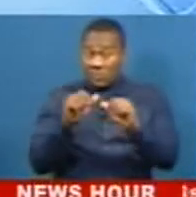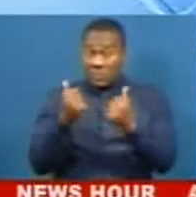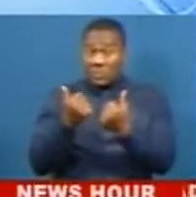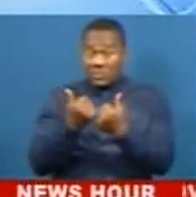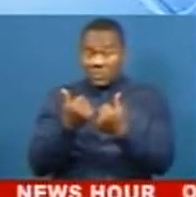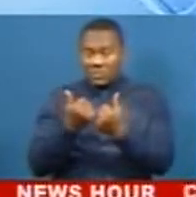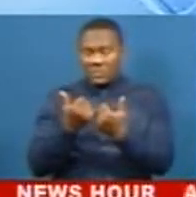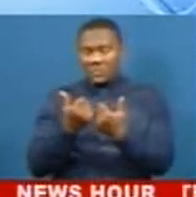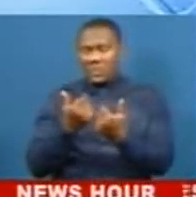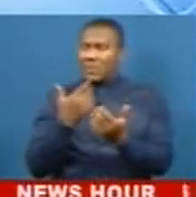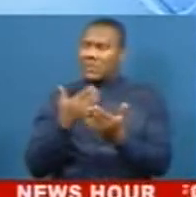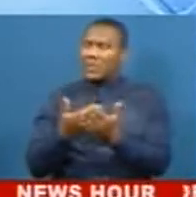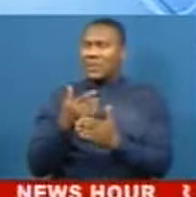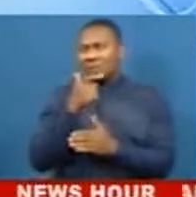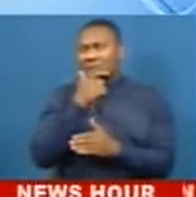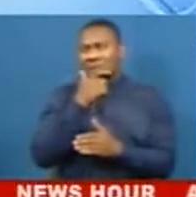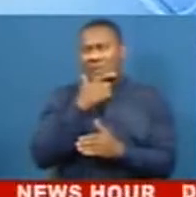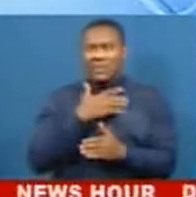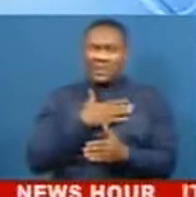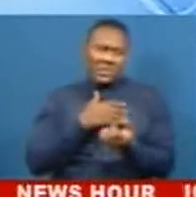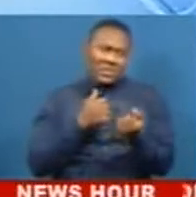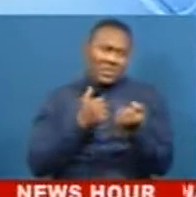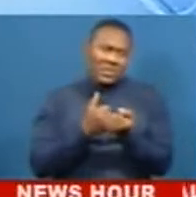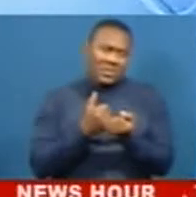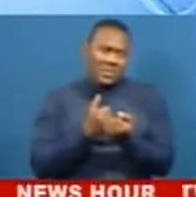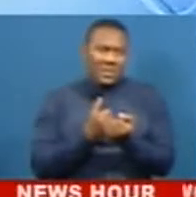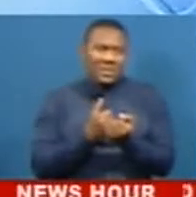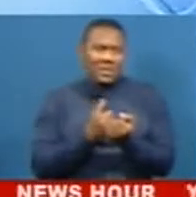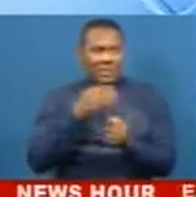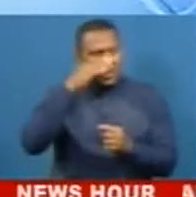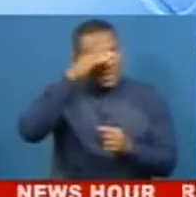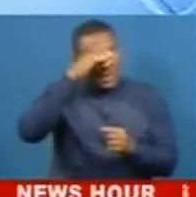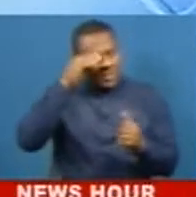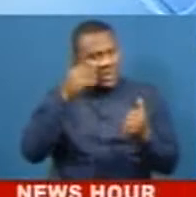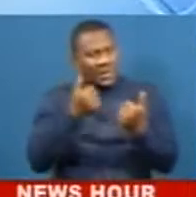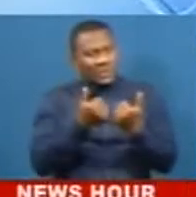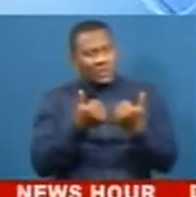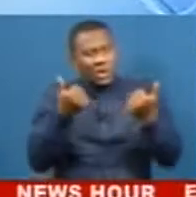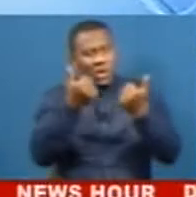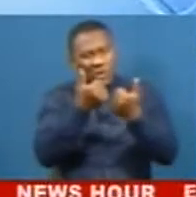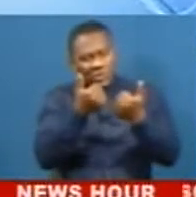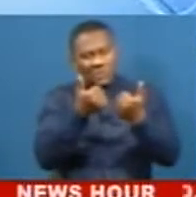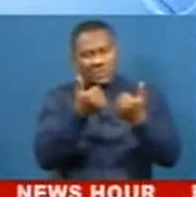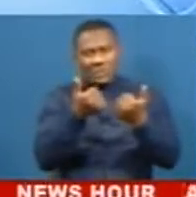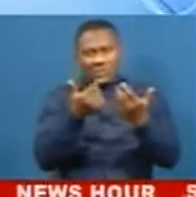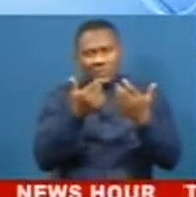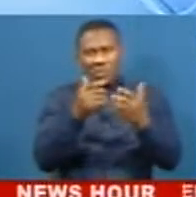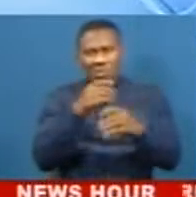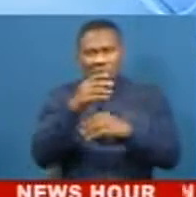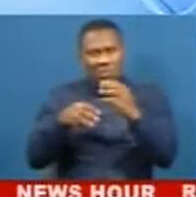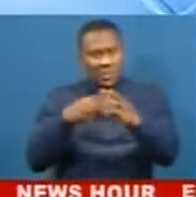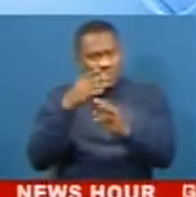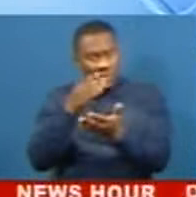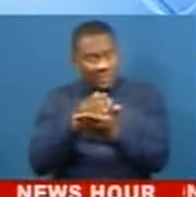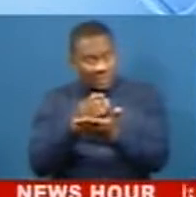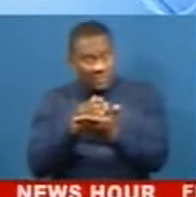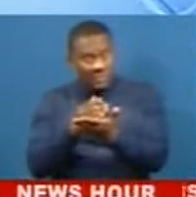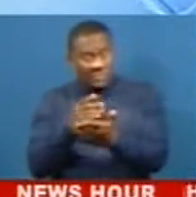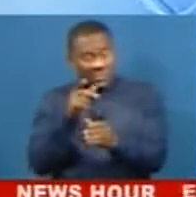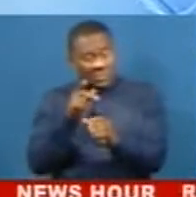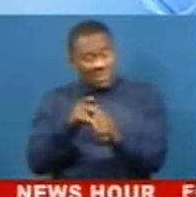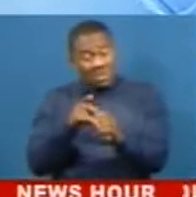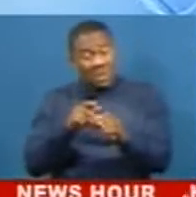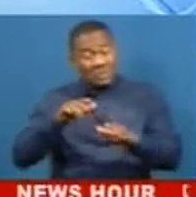the National Amputee Football Team, the Black Challenge, ahead of the upcoming World Cup. Ghana's participation is in a